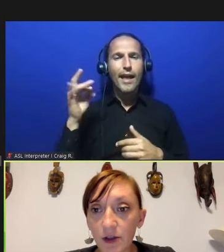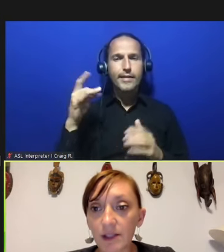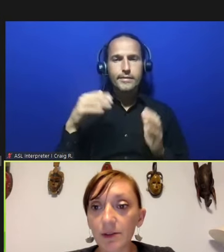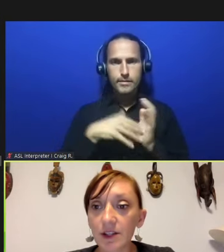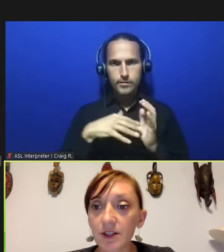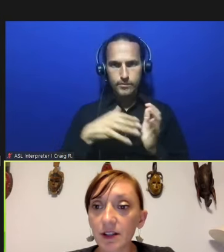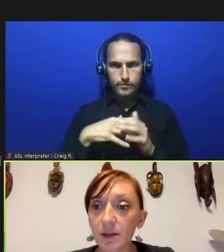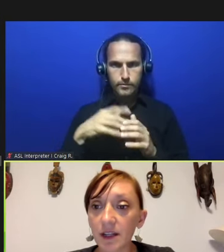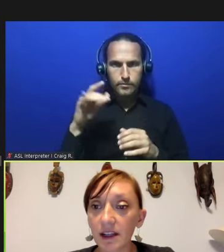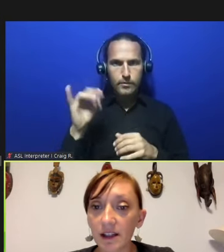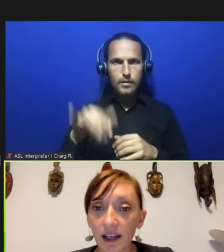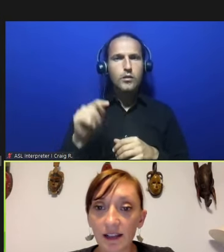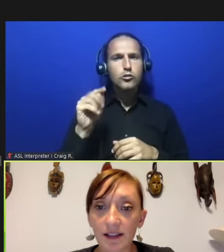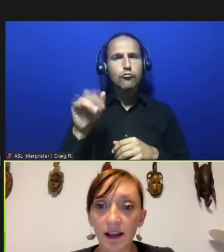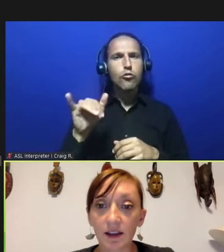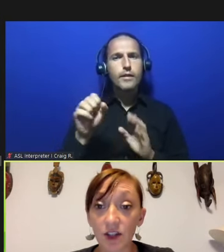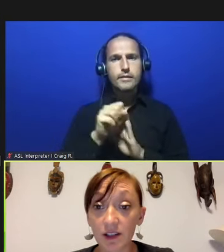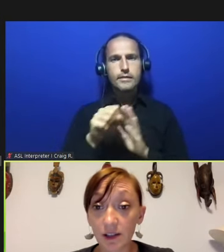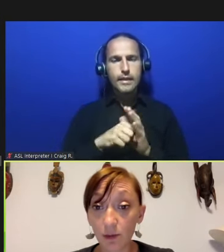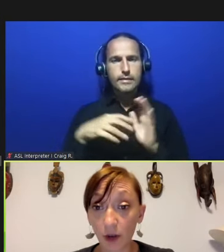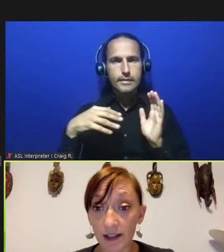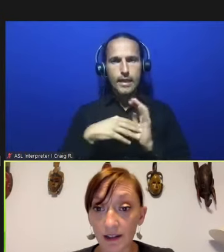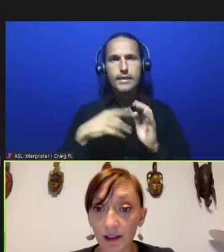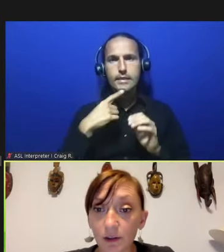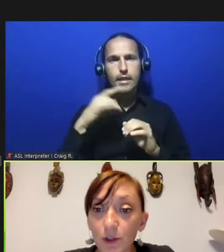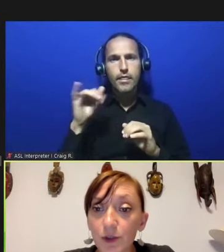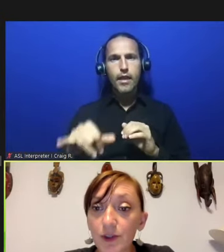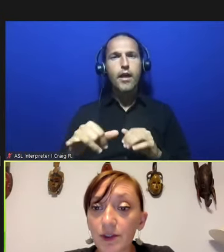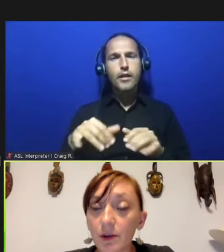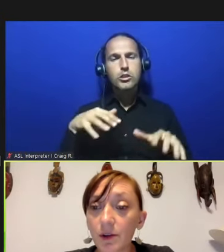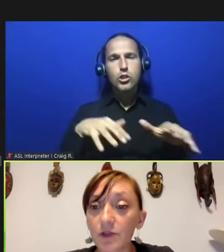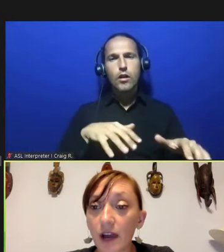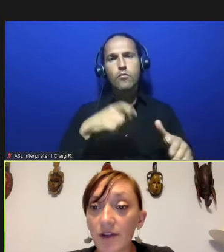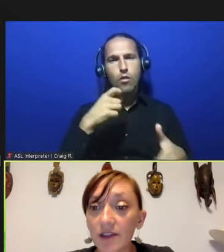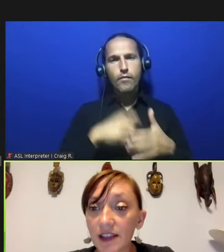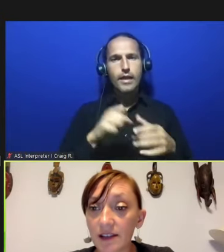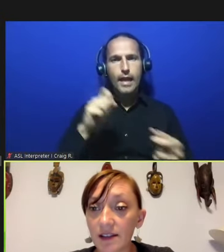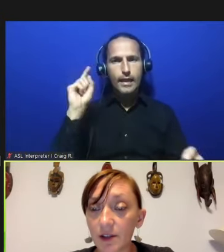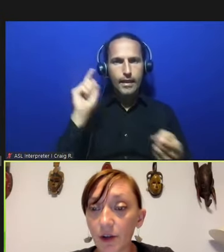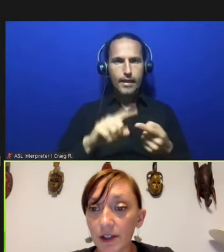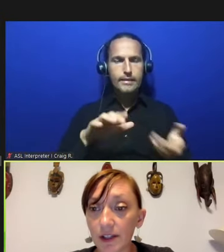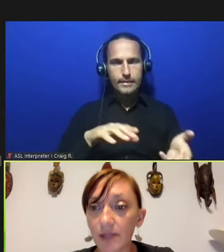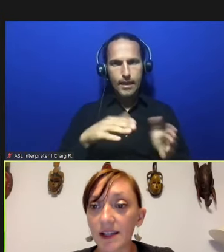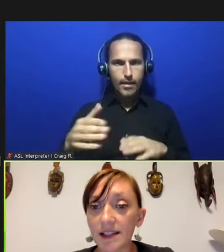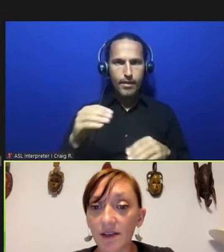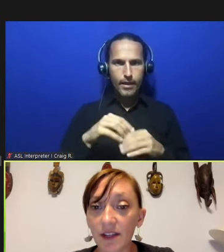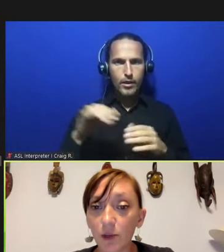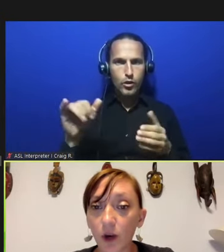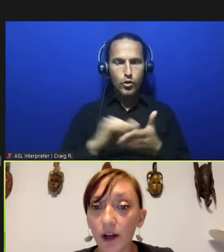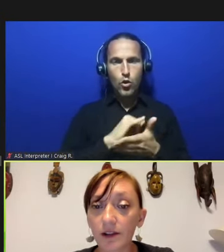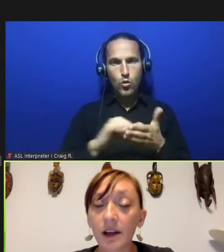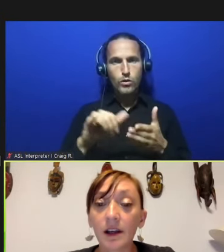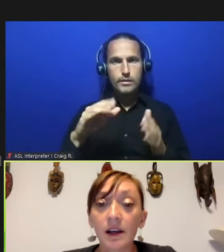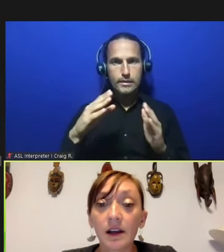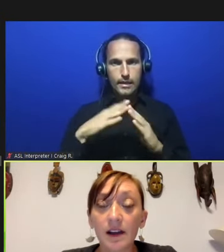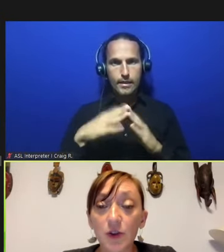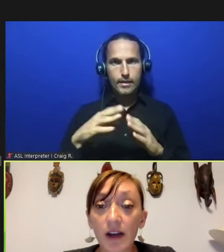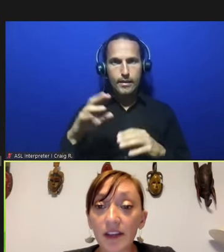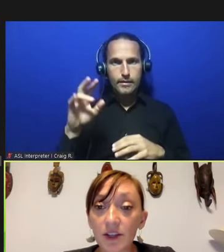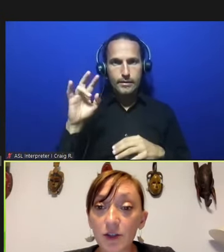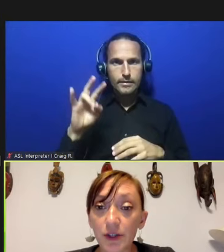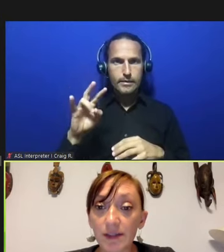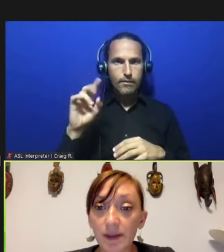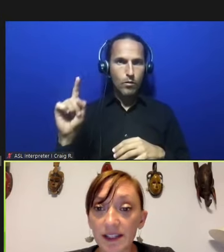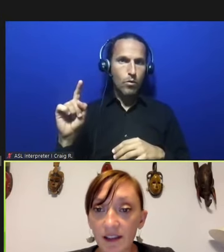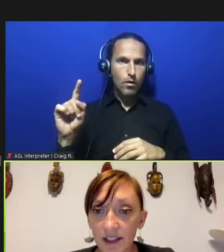Tri-State Transportation Committee indicates that congestion pricing can reduce the number of traffic deaths in New York City by 71 and